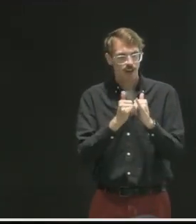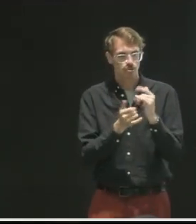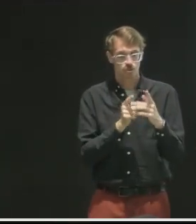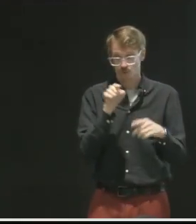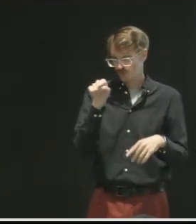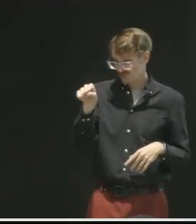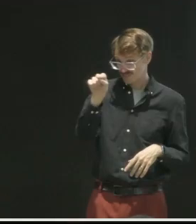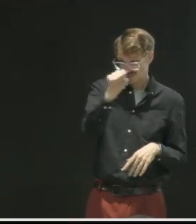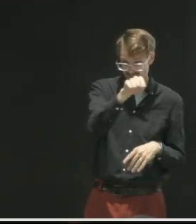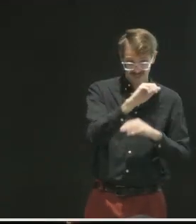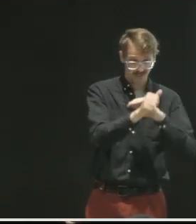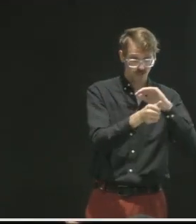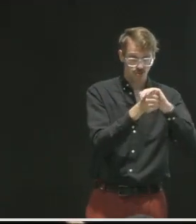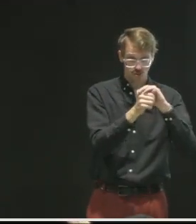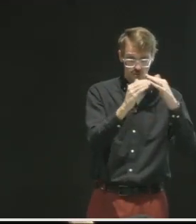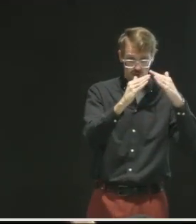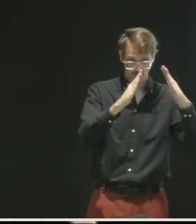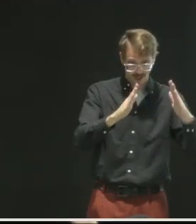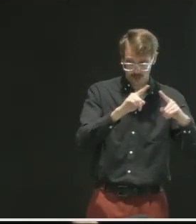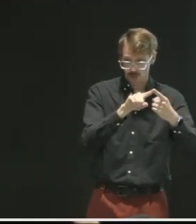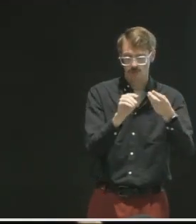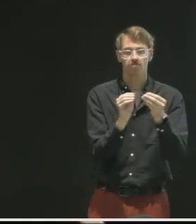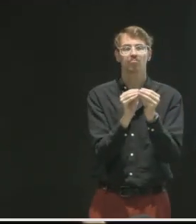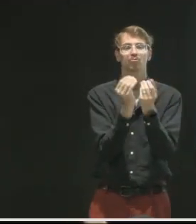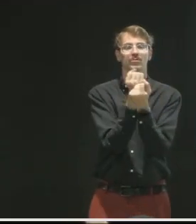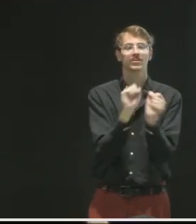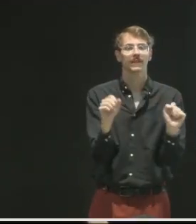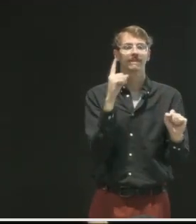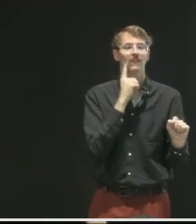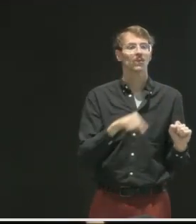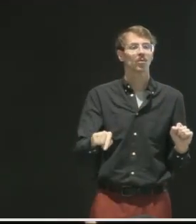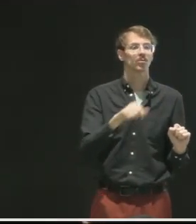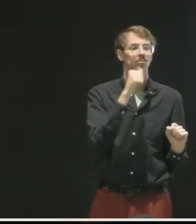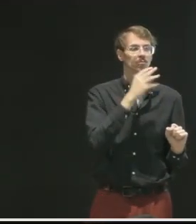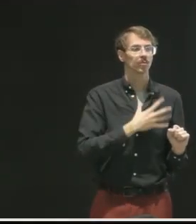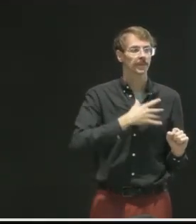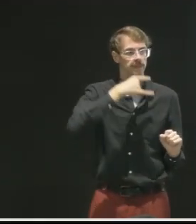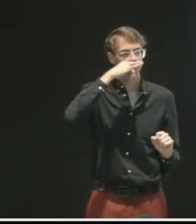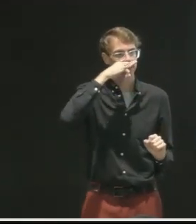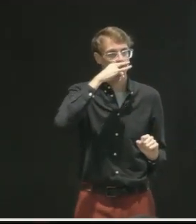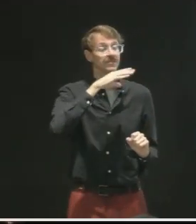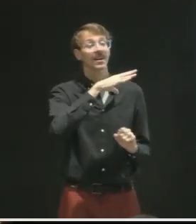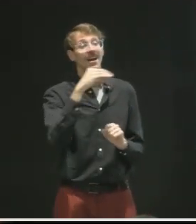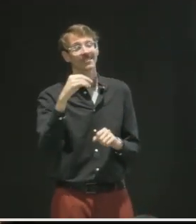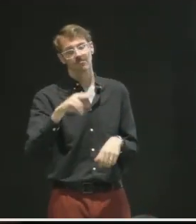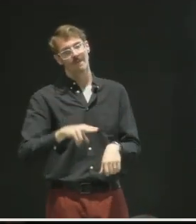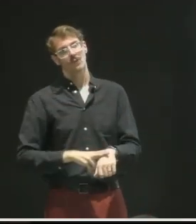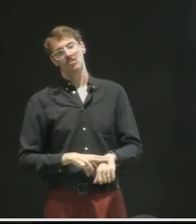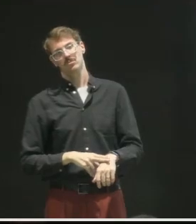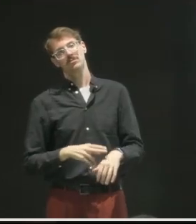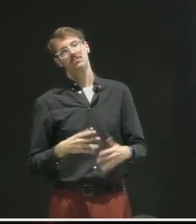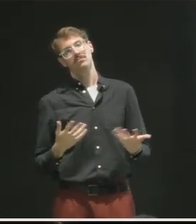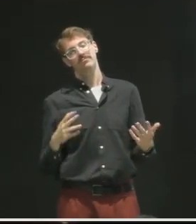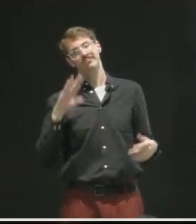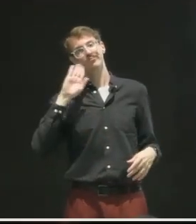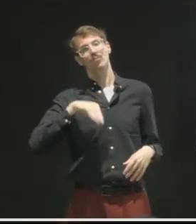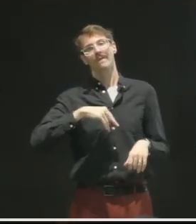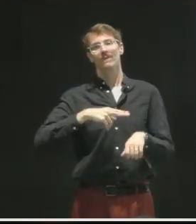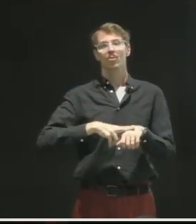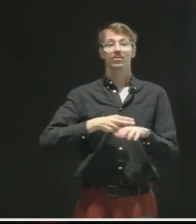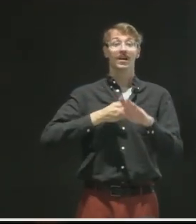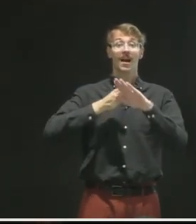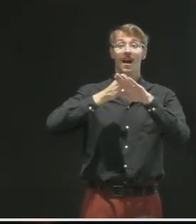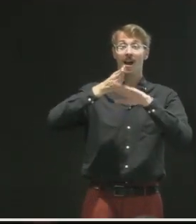shelter more safer for women, the kids, and of course, after that,